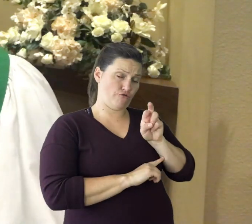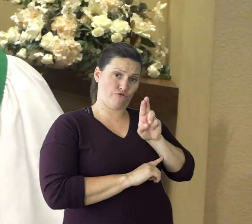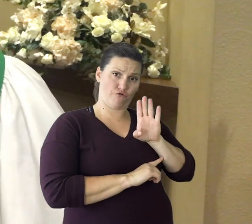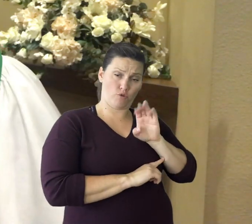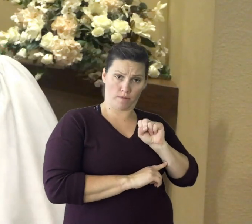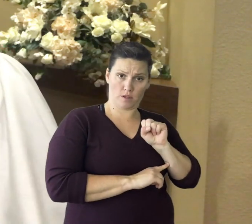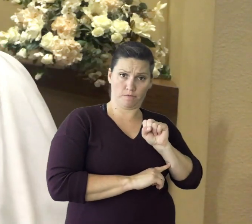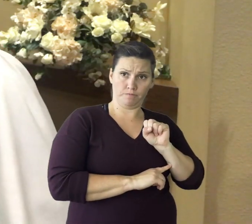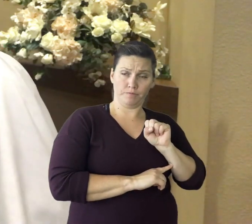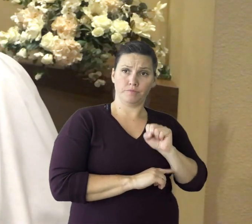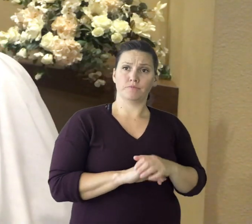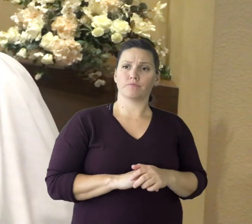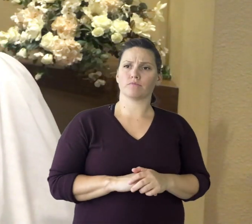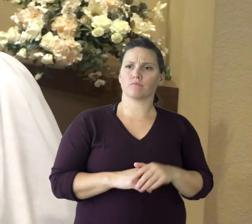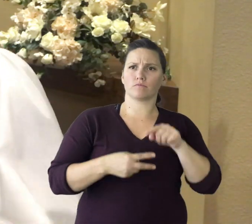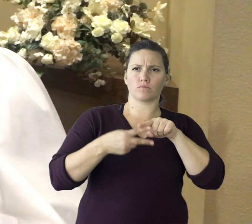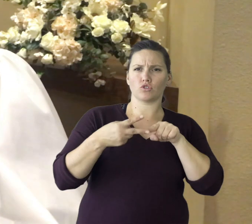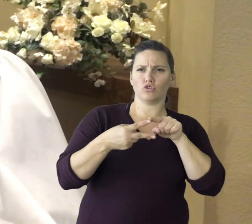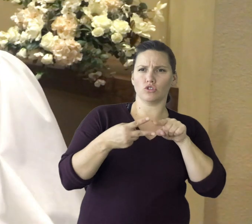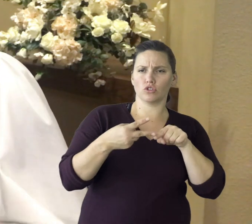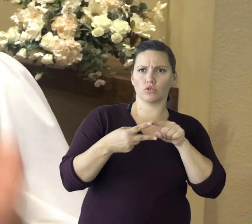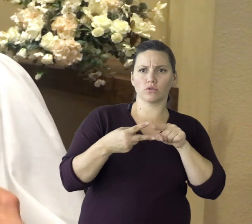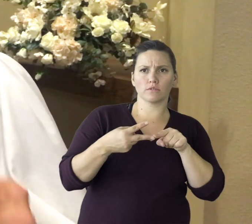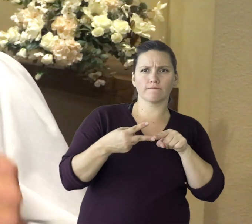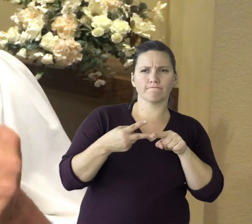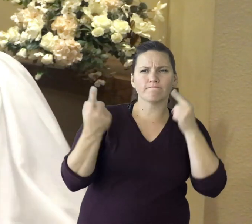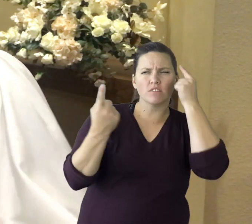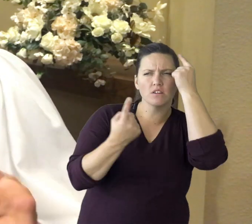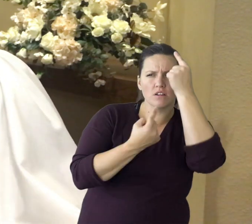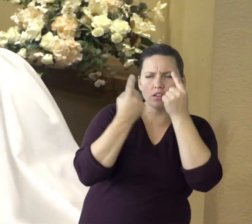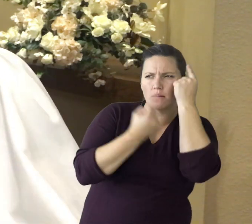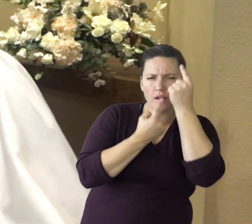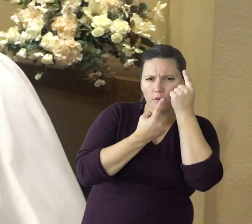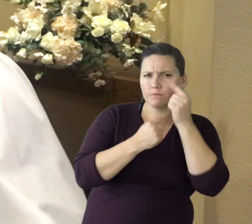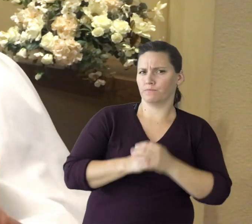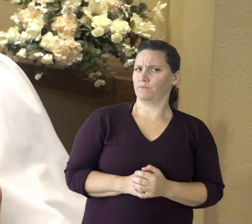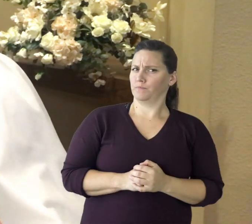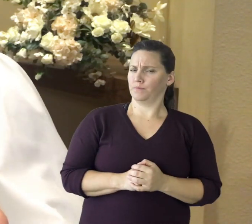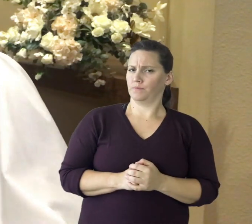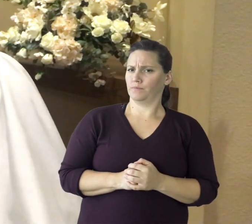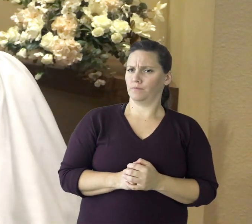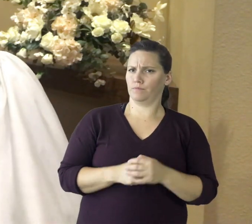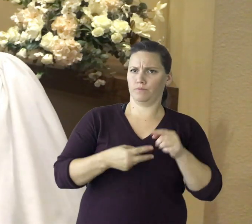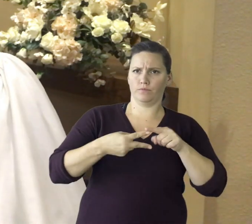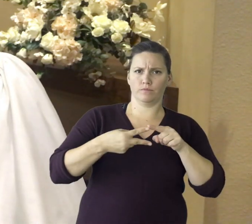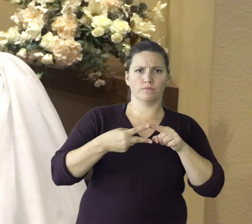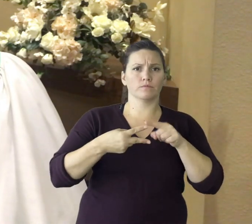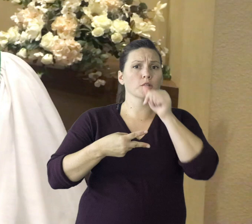13 other verbs. But the place to start thinking about loving one another is with these two